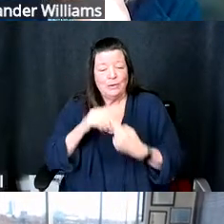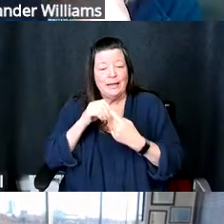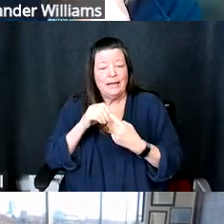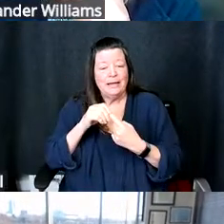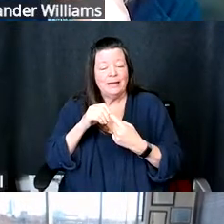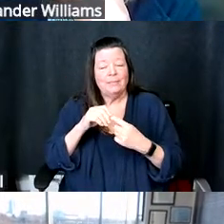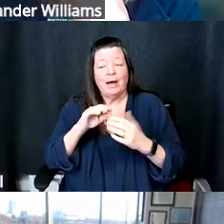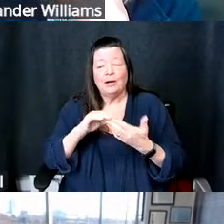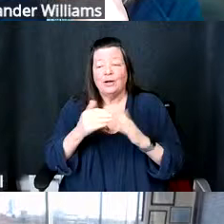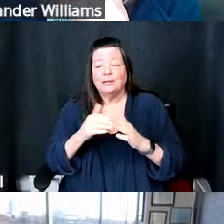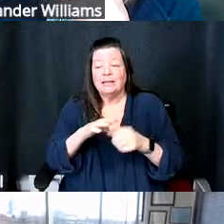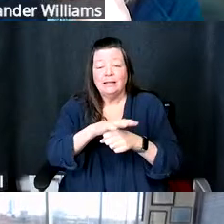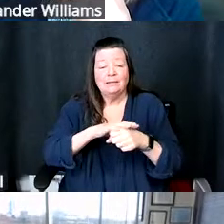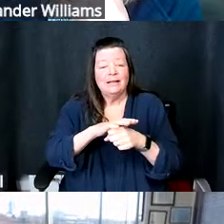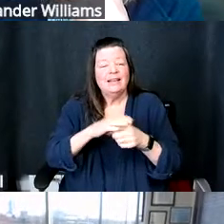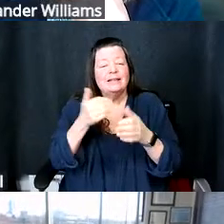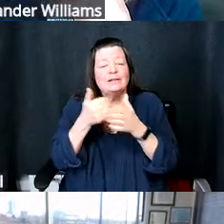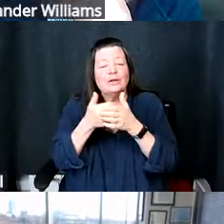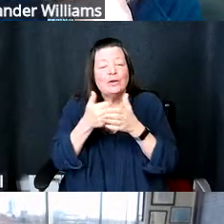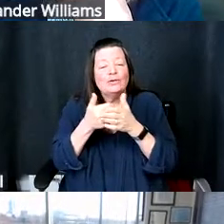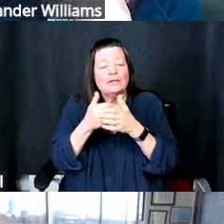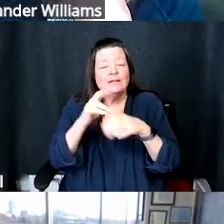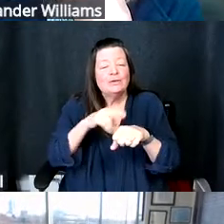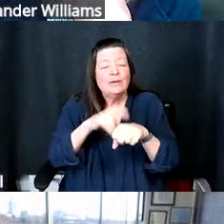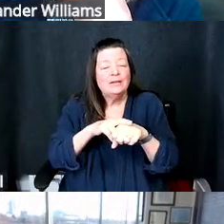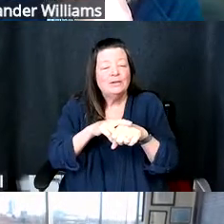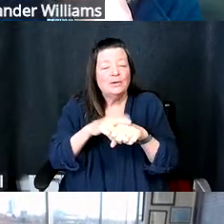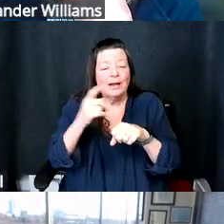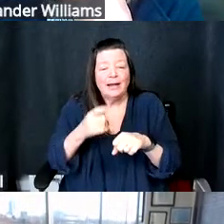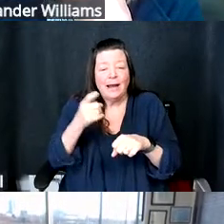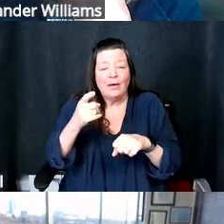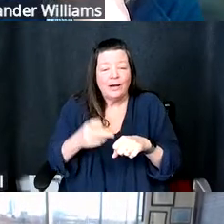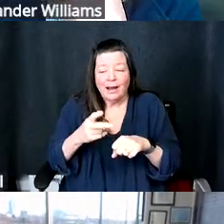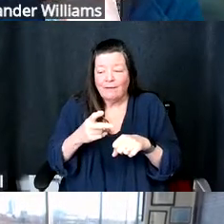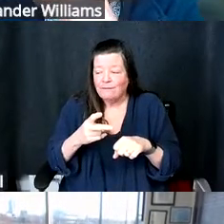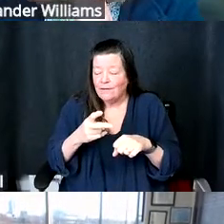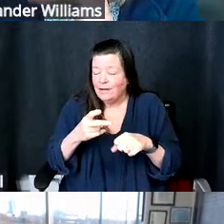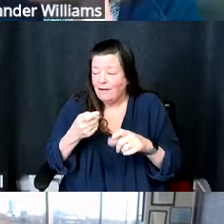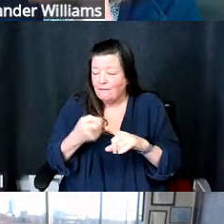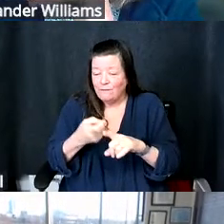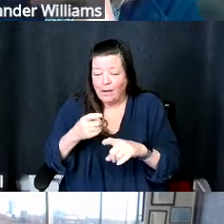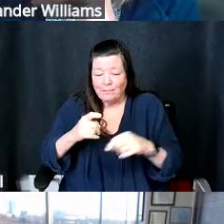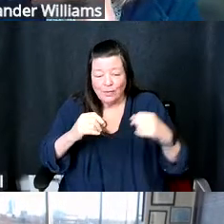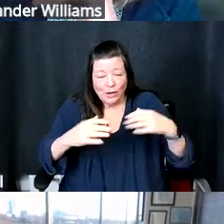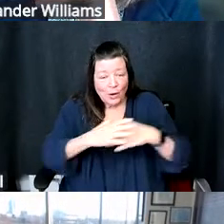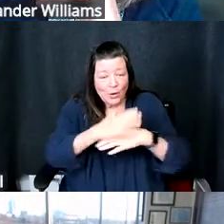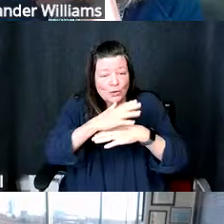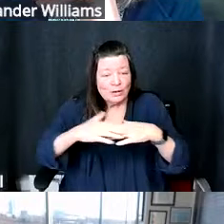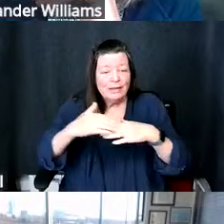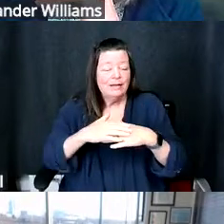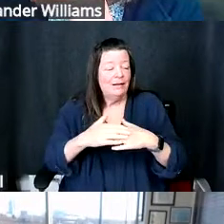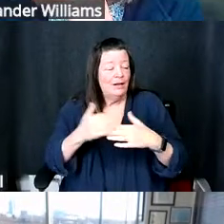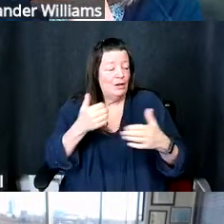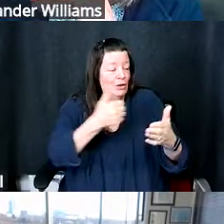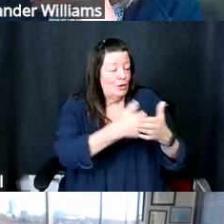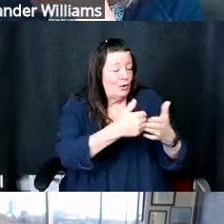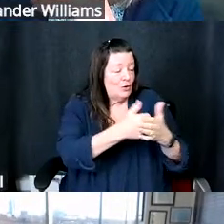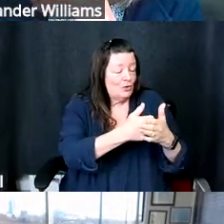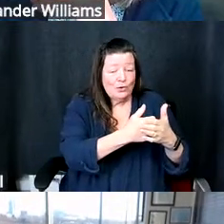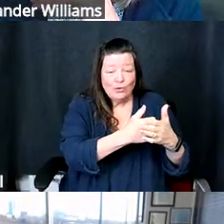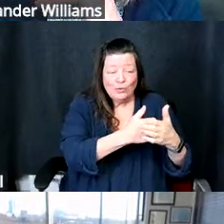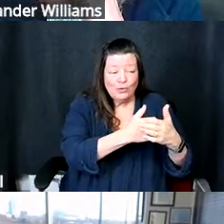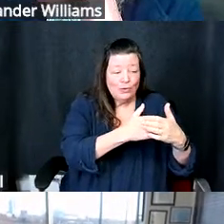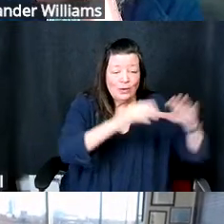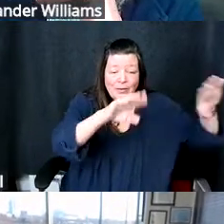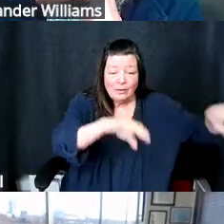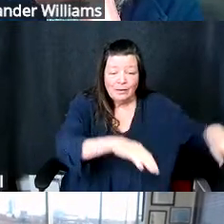is proximity to nature. You're an hour and a half away to the Pacific Ocean. You're close to the gorge. It's just a really